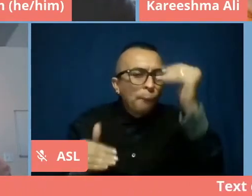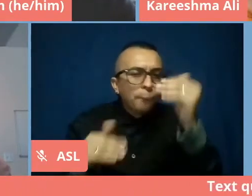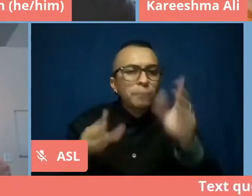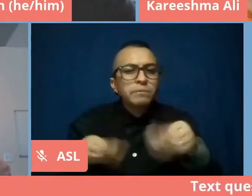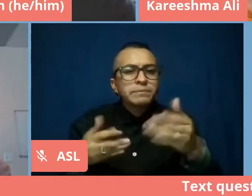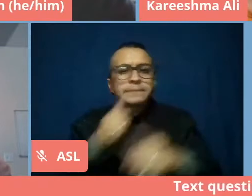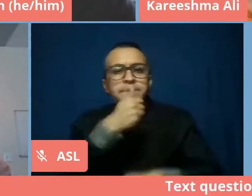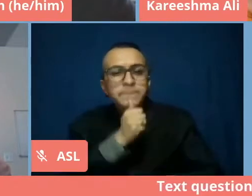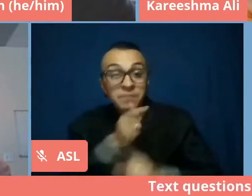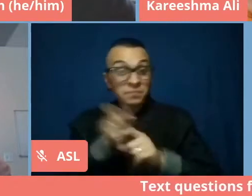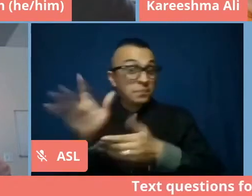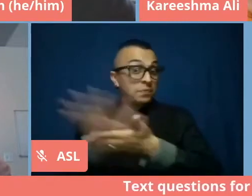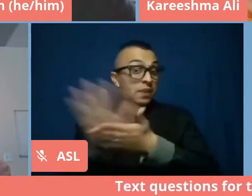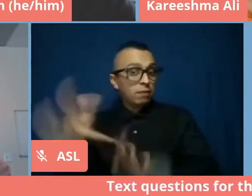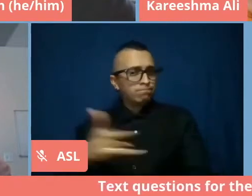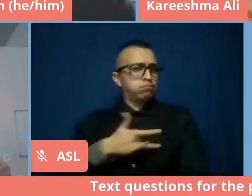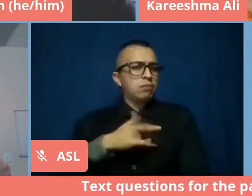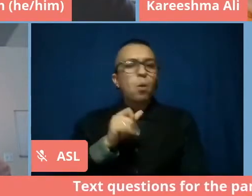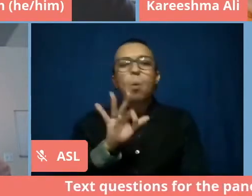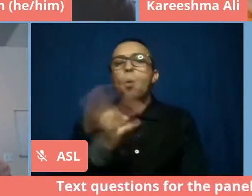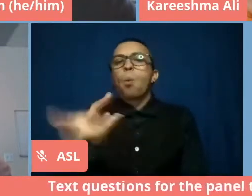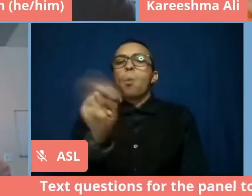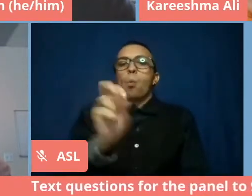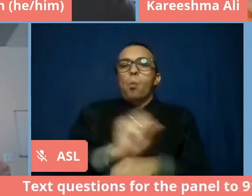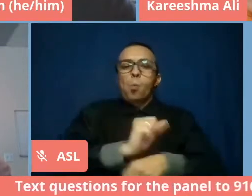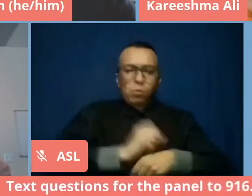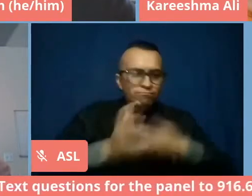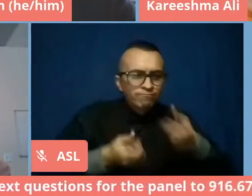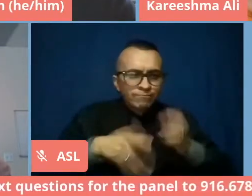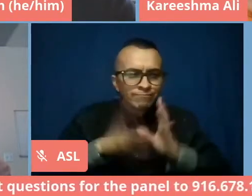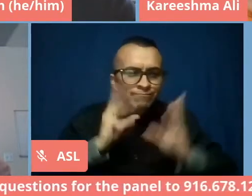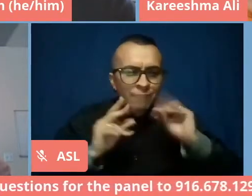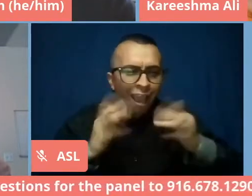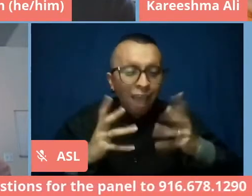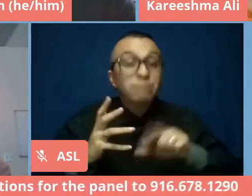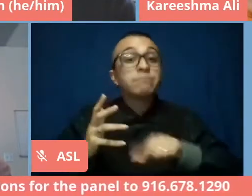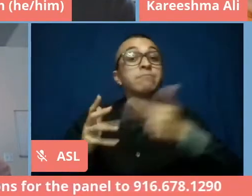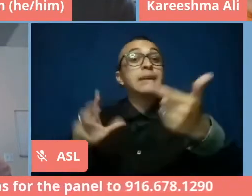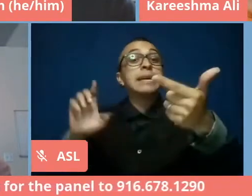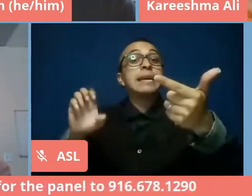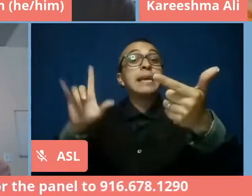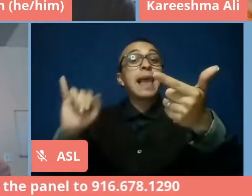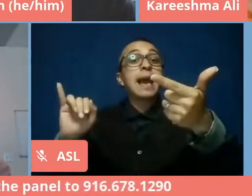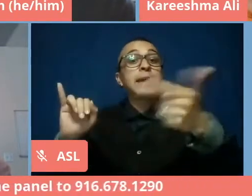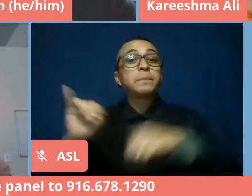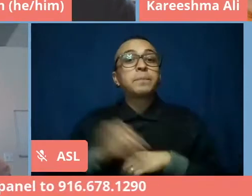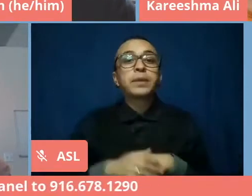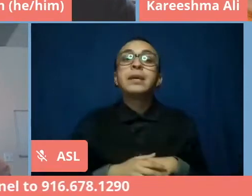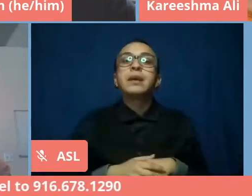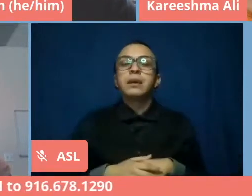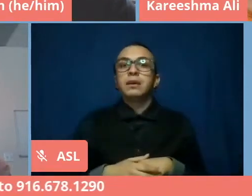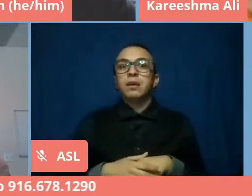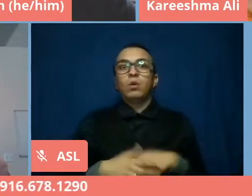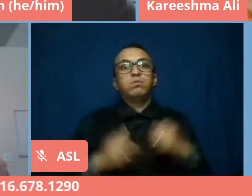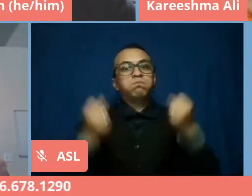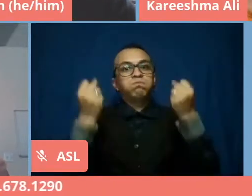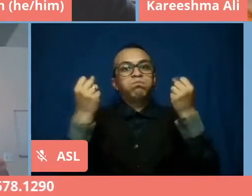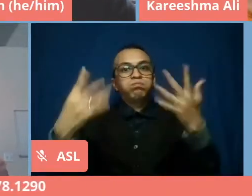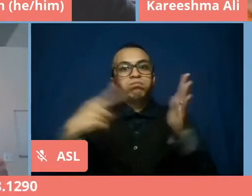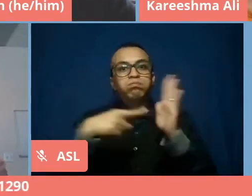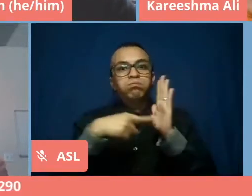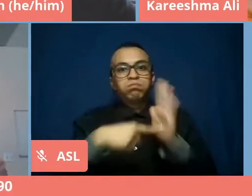from the film that struck you or in your own work. Eli, I'll start with you. So many examples.